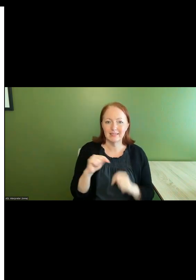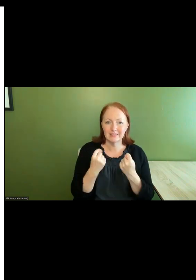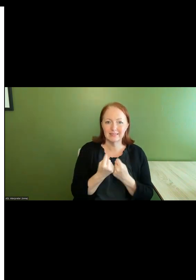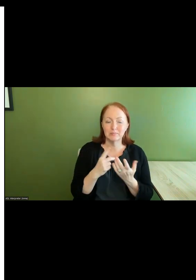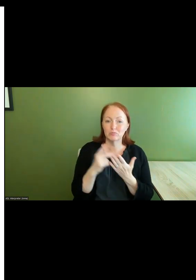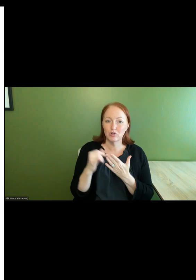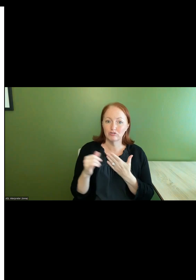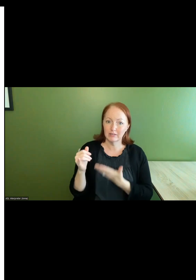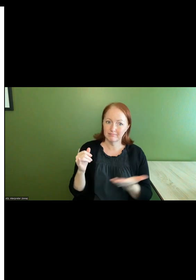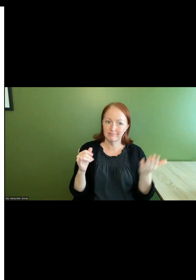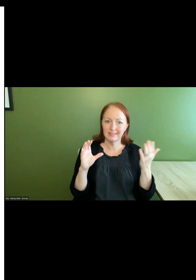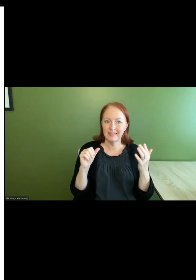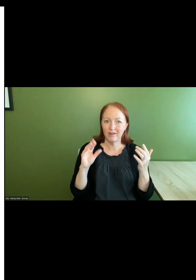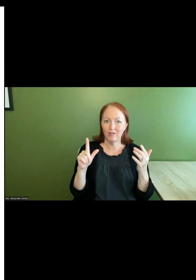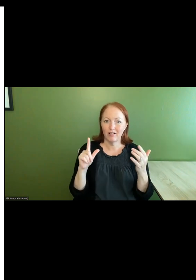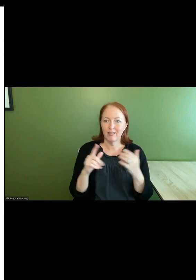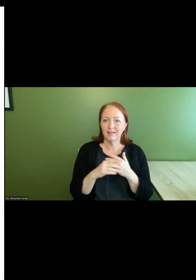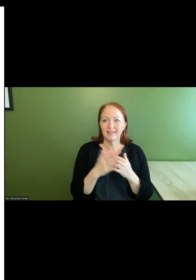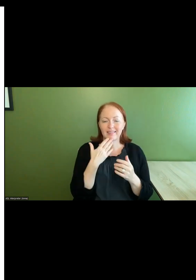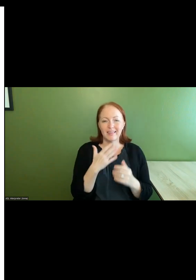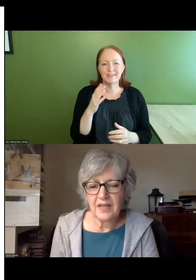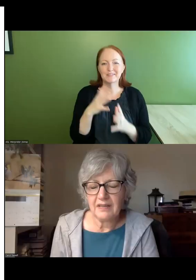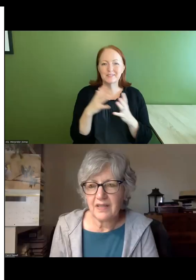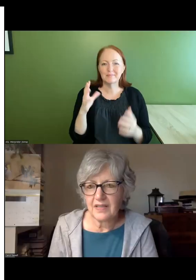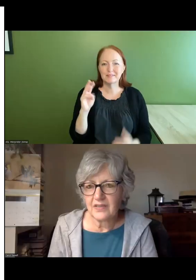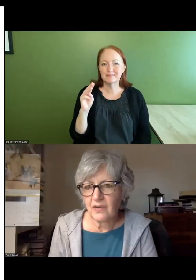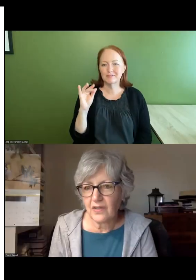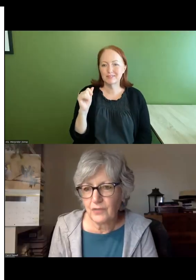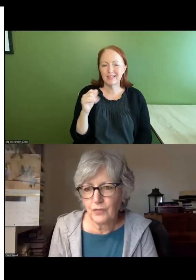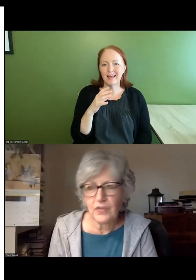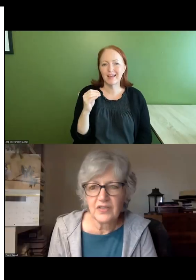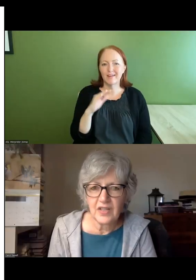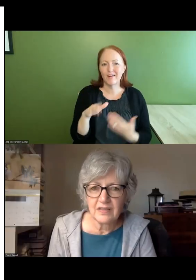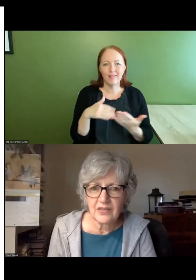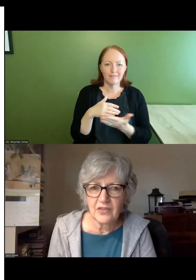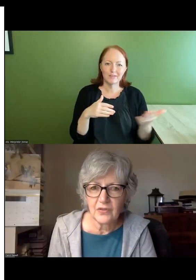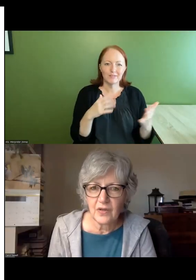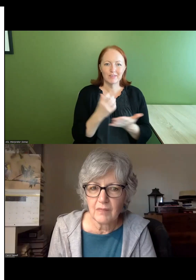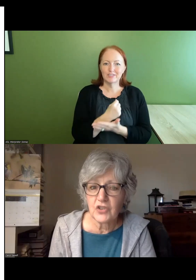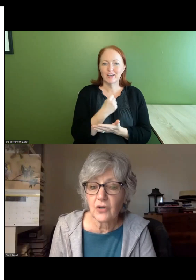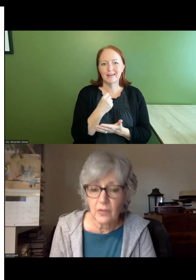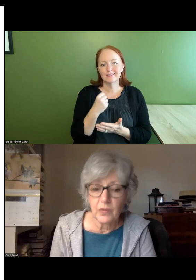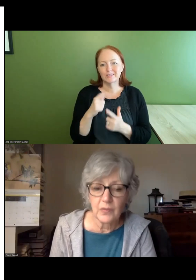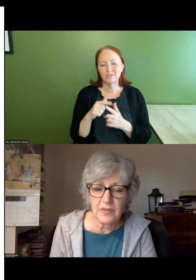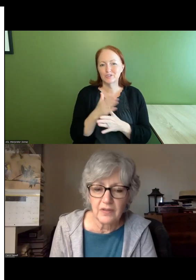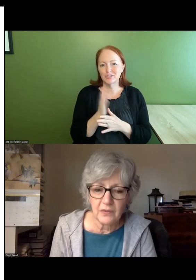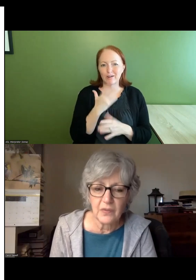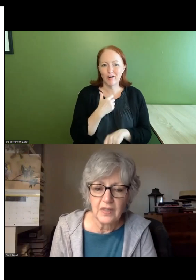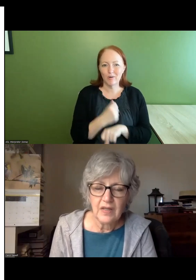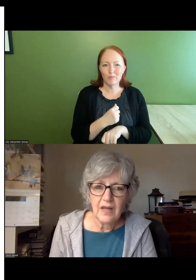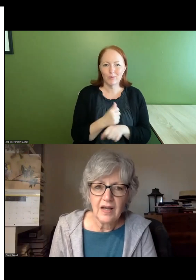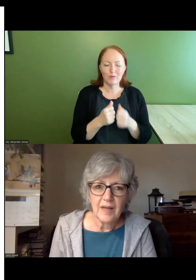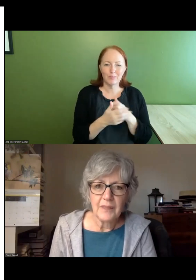So Carol? Thank you so much, Maria, and thanks to all of you for the chance to share our work with